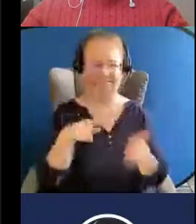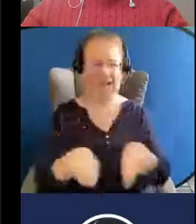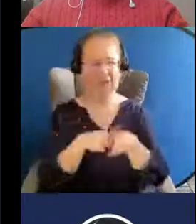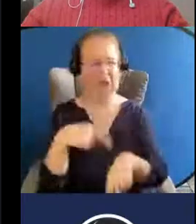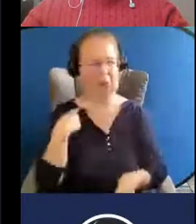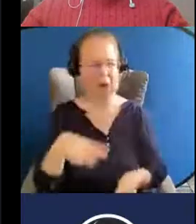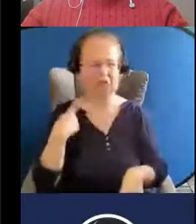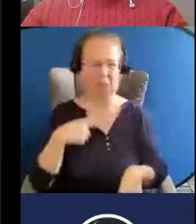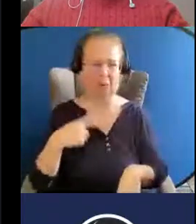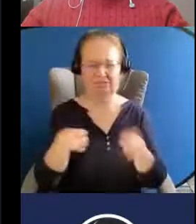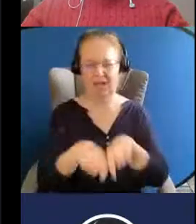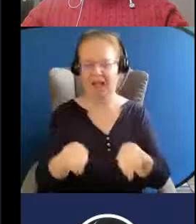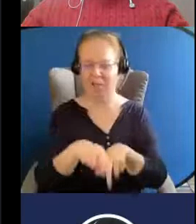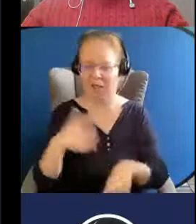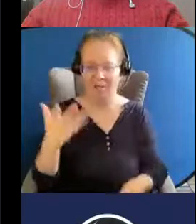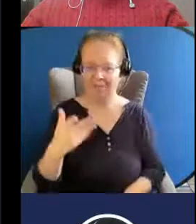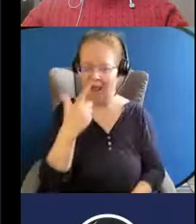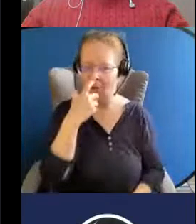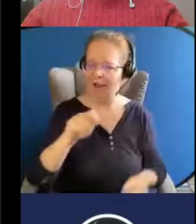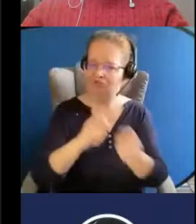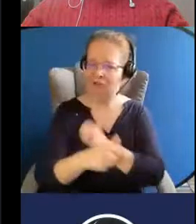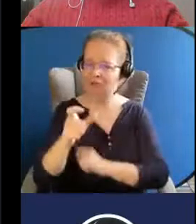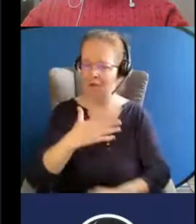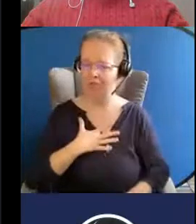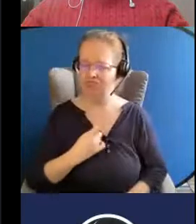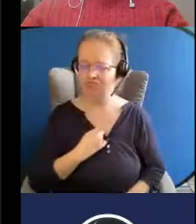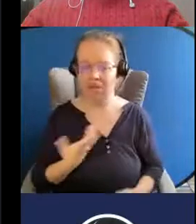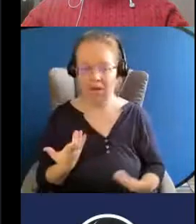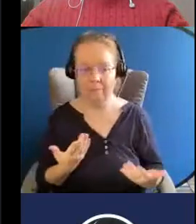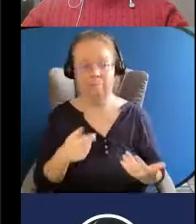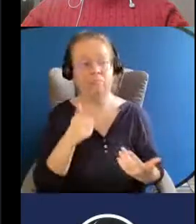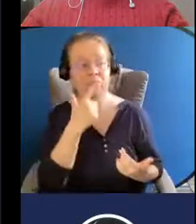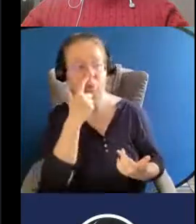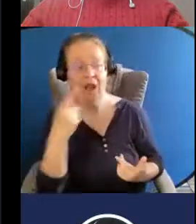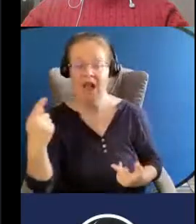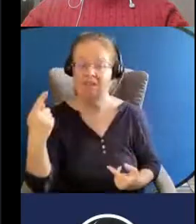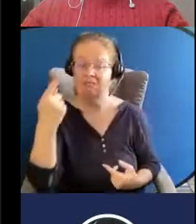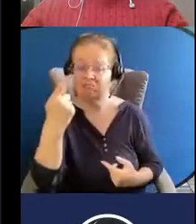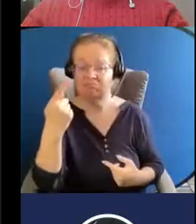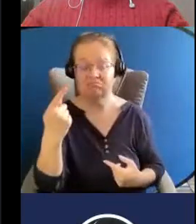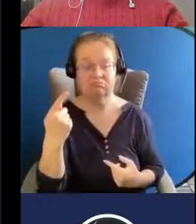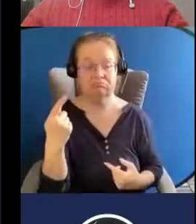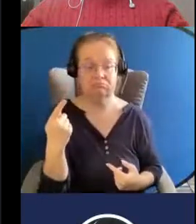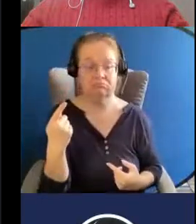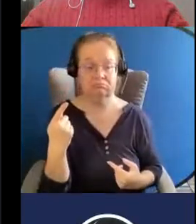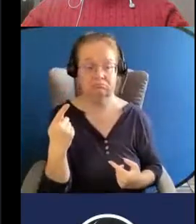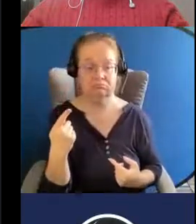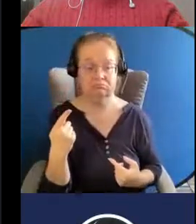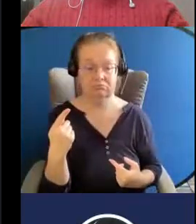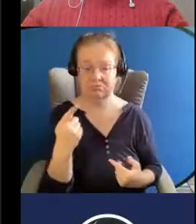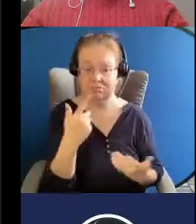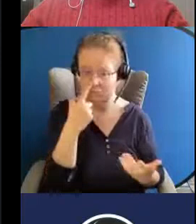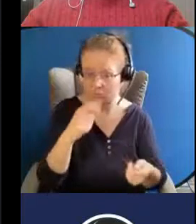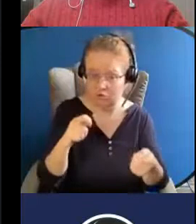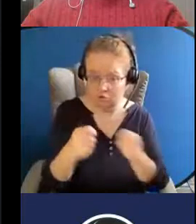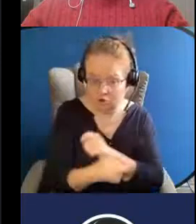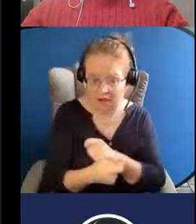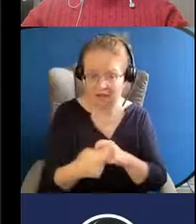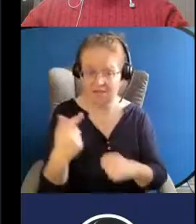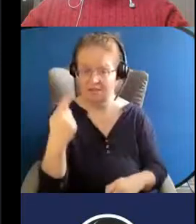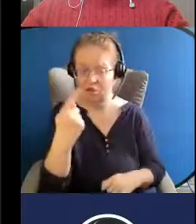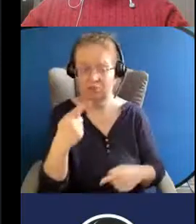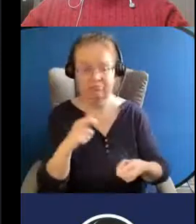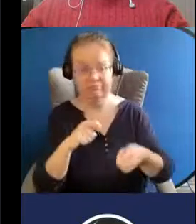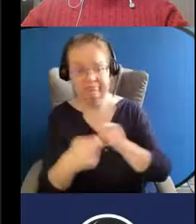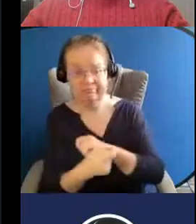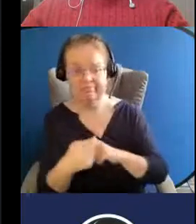now just very easy to find. So if you just wanted your regular mouse pointer to be pink, like you could do that. It's all possible